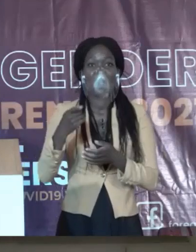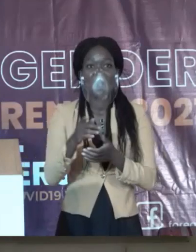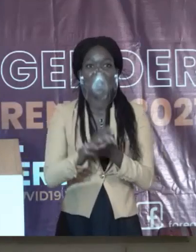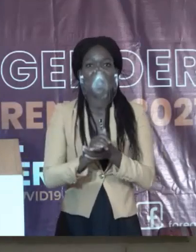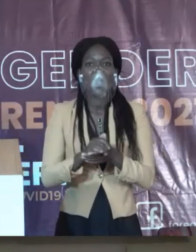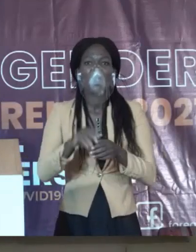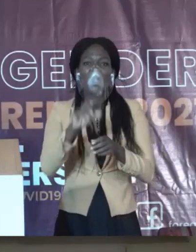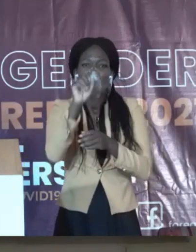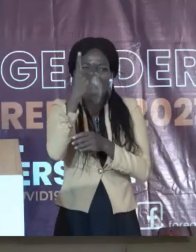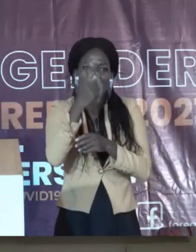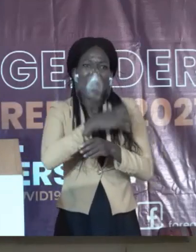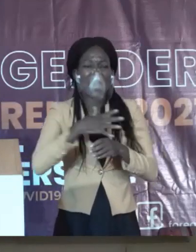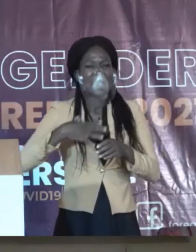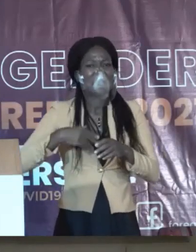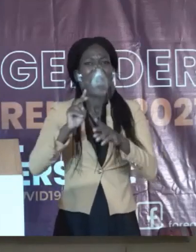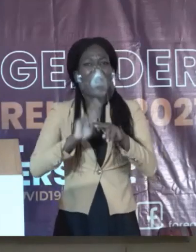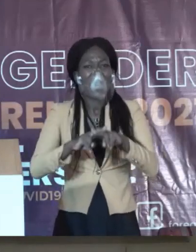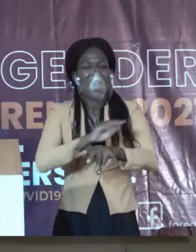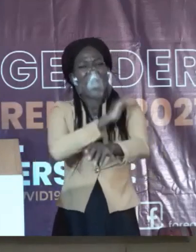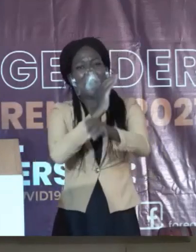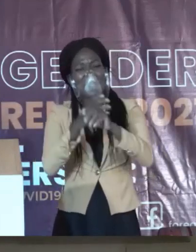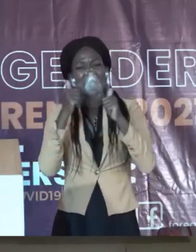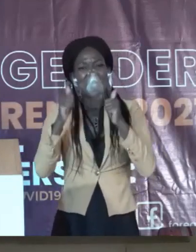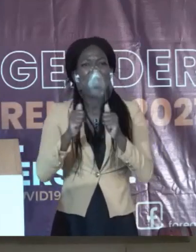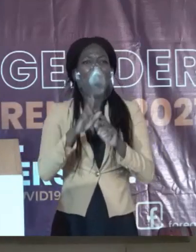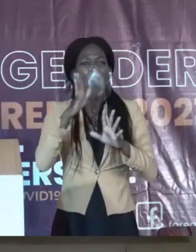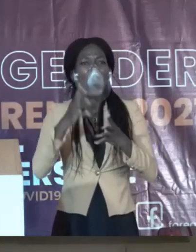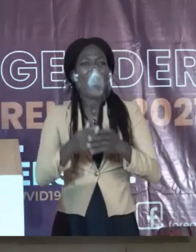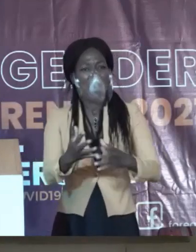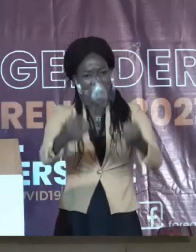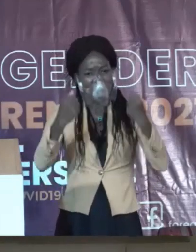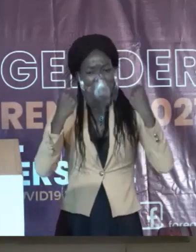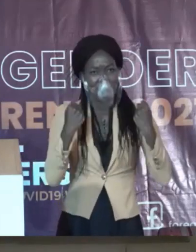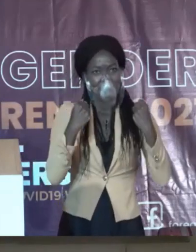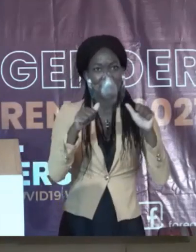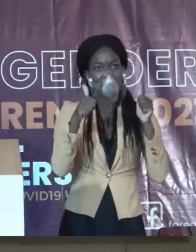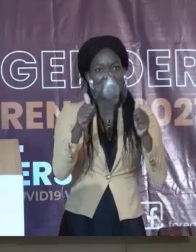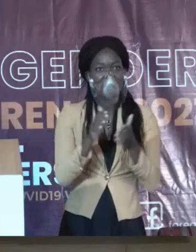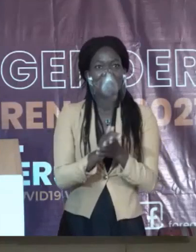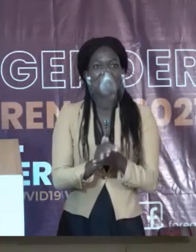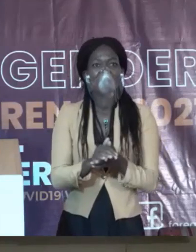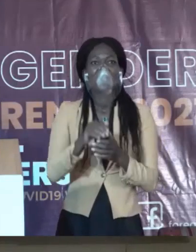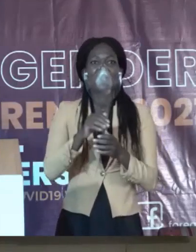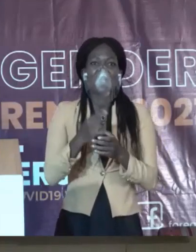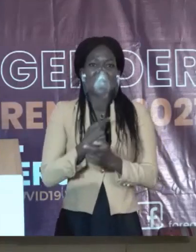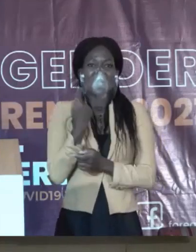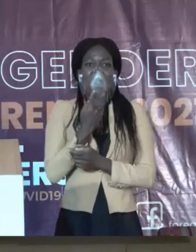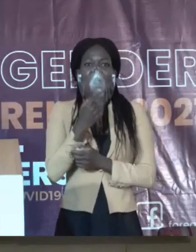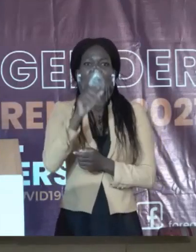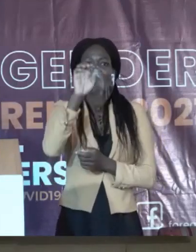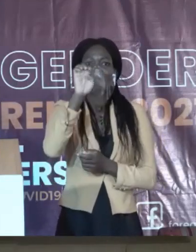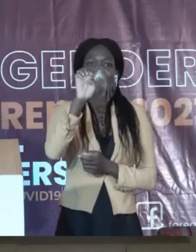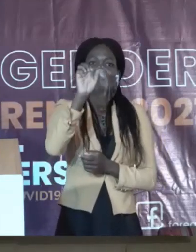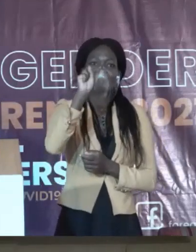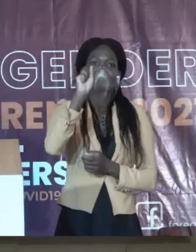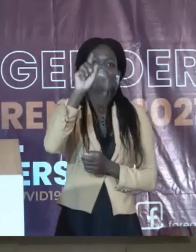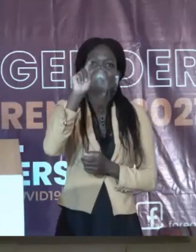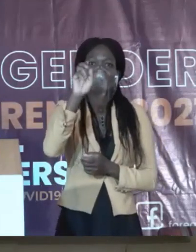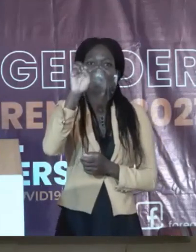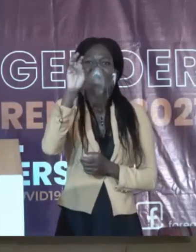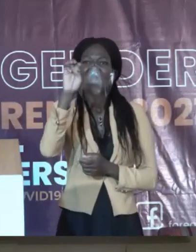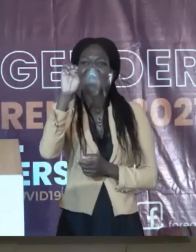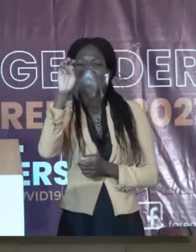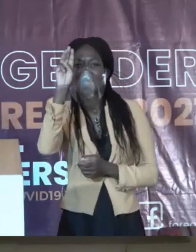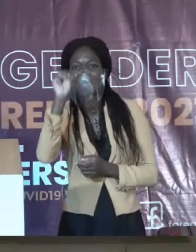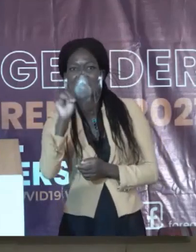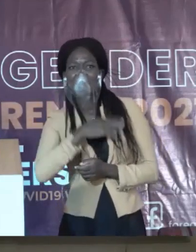in themselves, increase their self-esteem, help them to understand that they have power within themselves, and